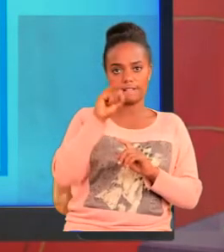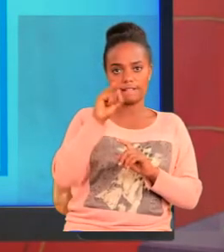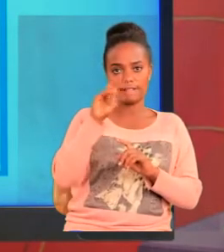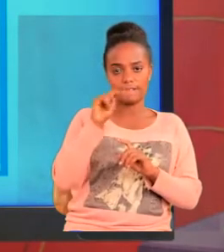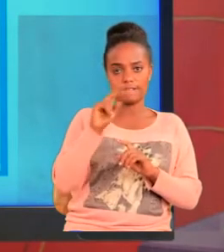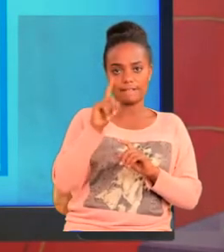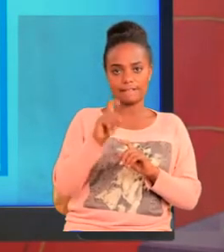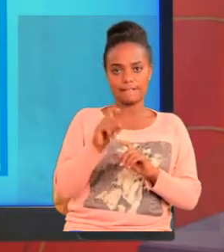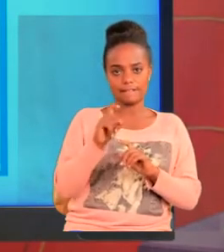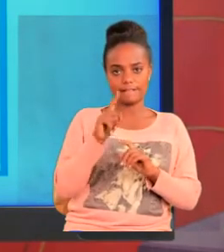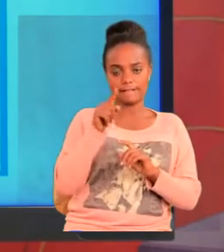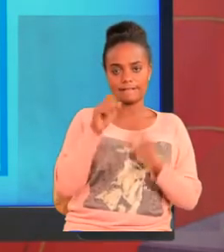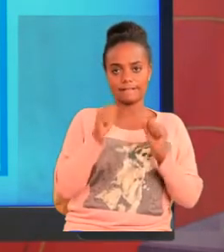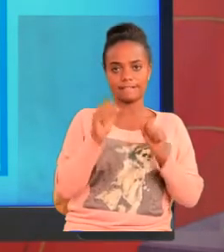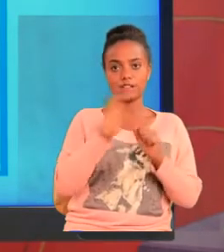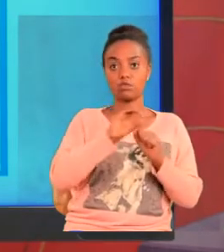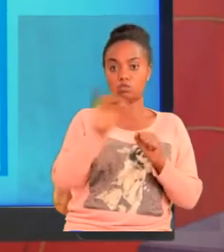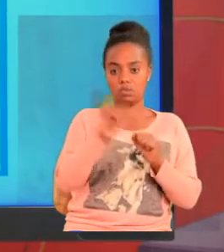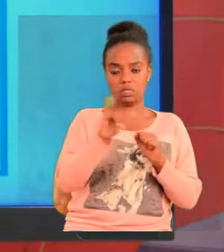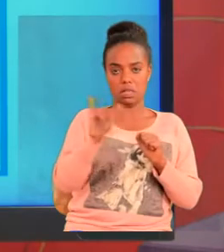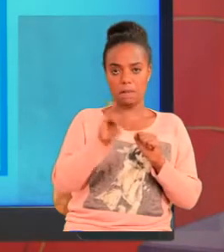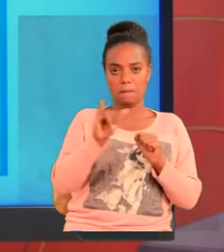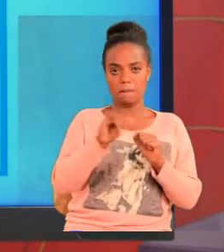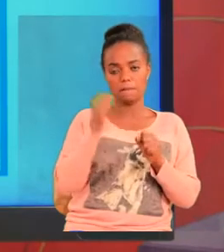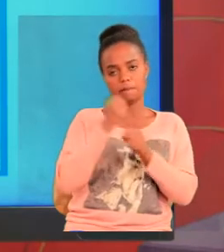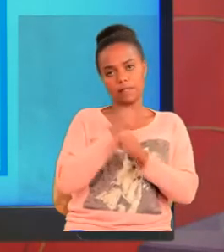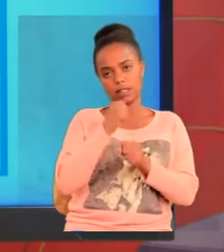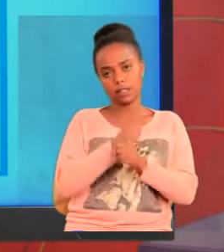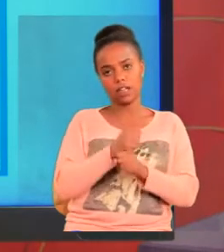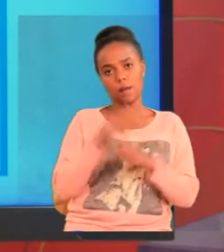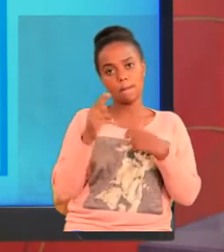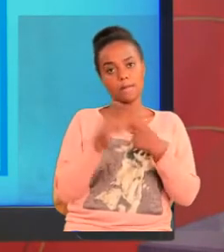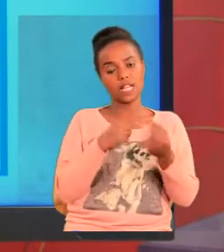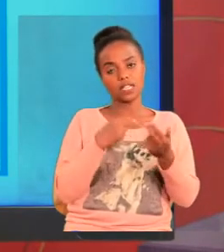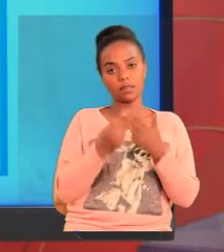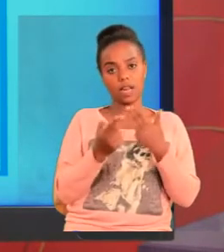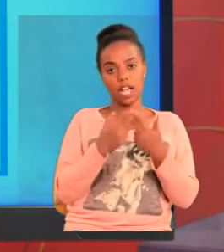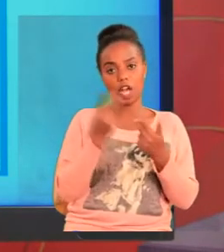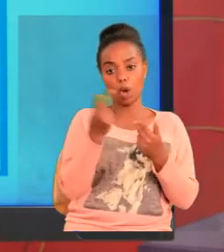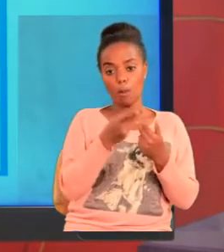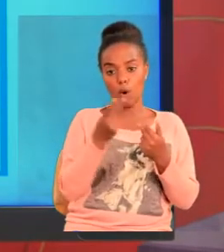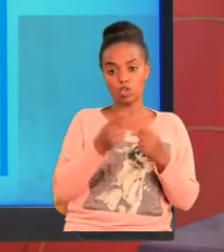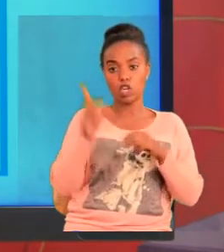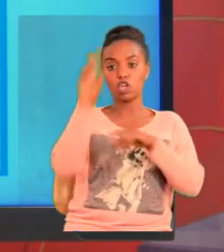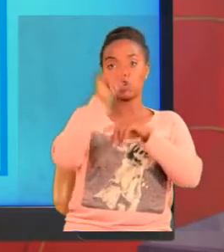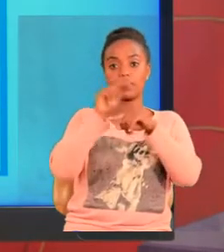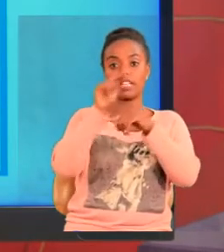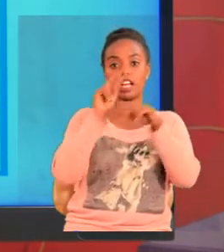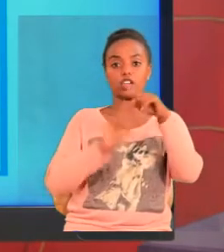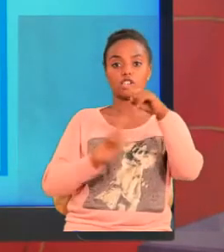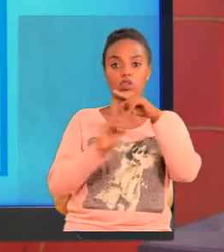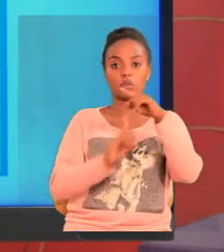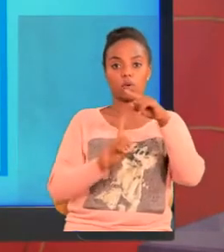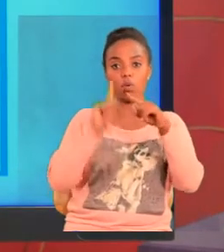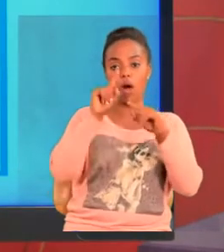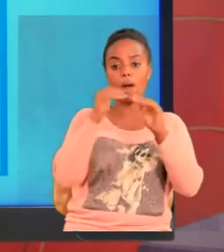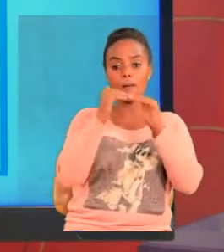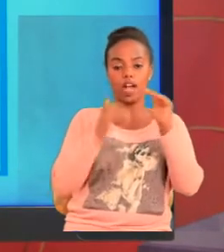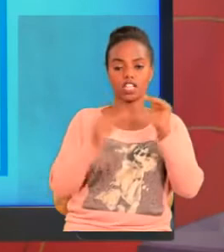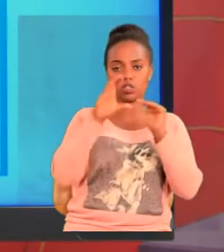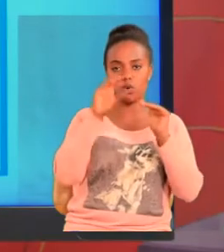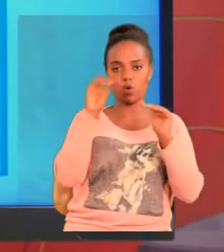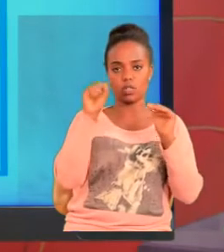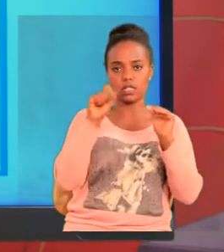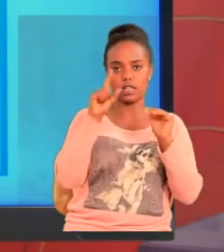you'll have this one. You can do the same for this one by multiplying both numerator and denominator by 1 minus cos x.